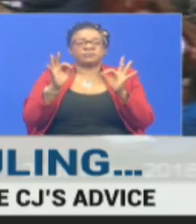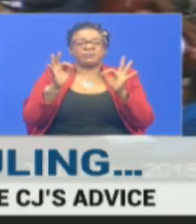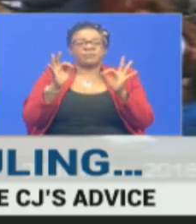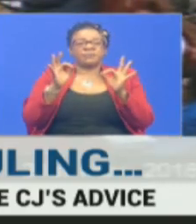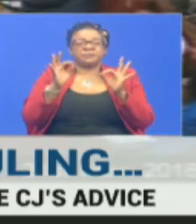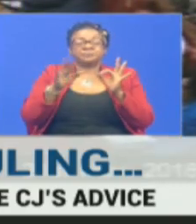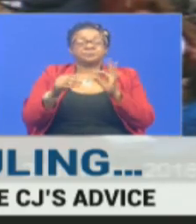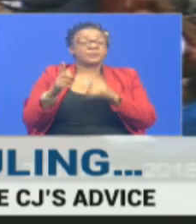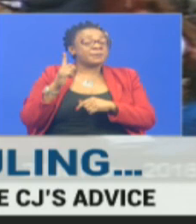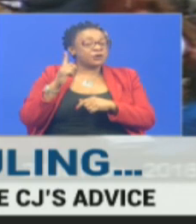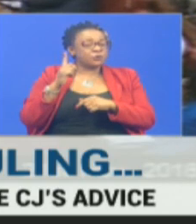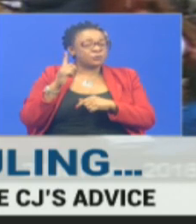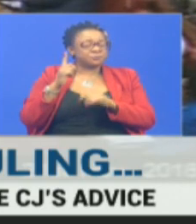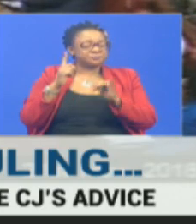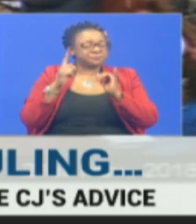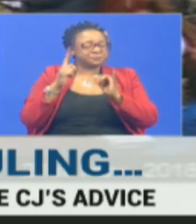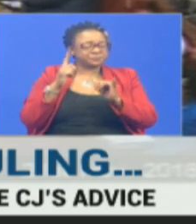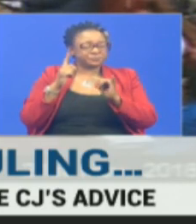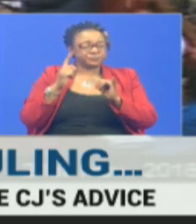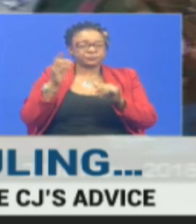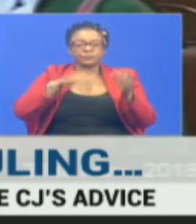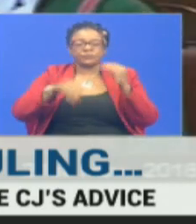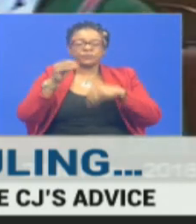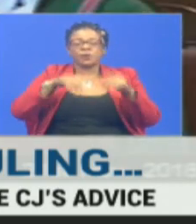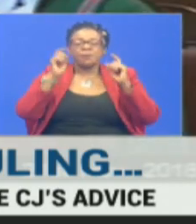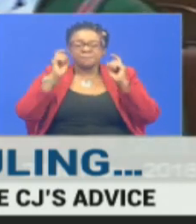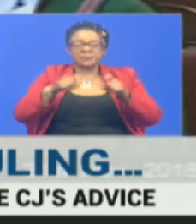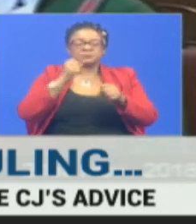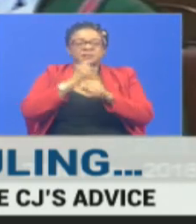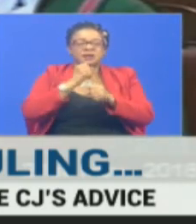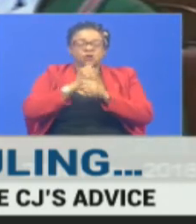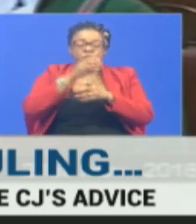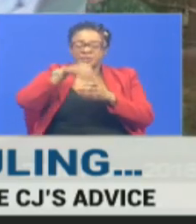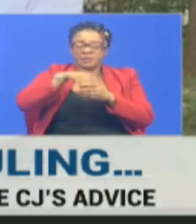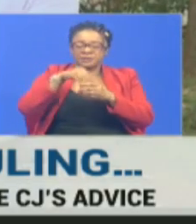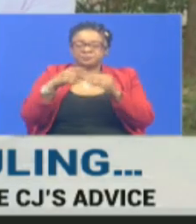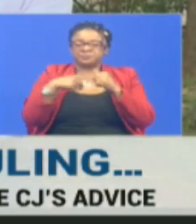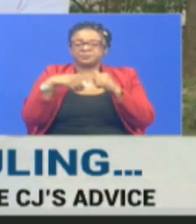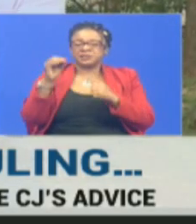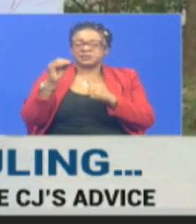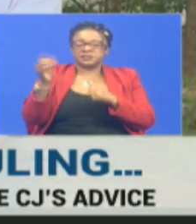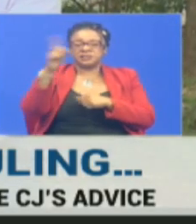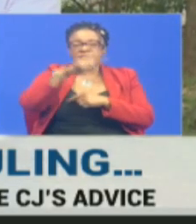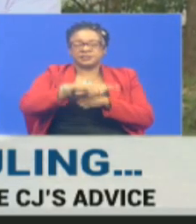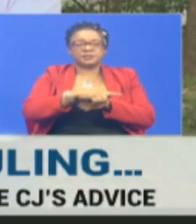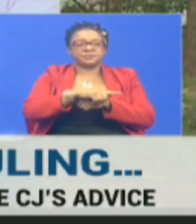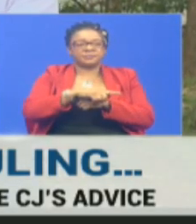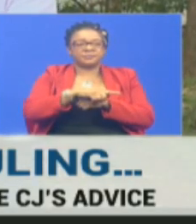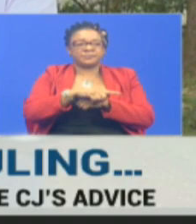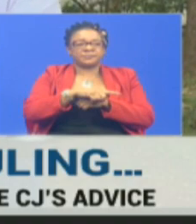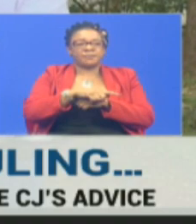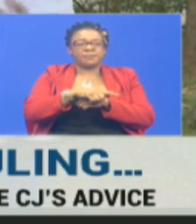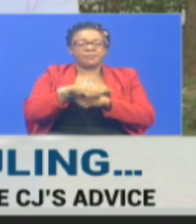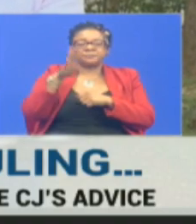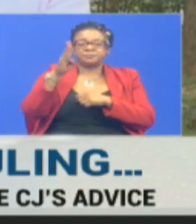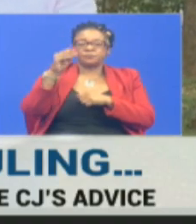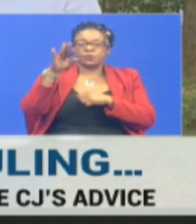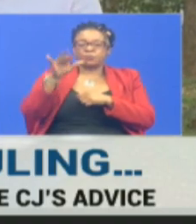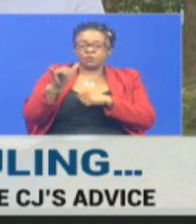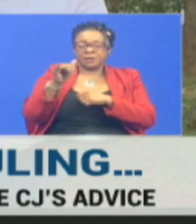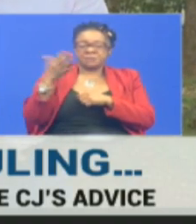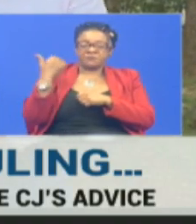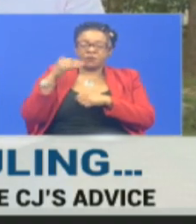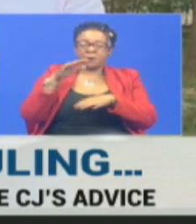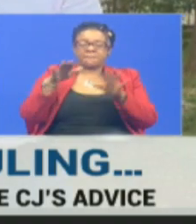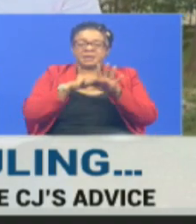law, that election must be held within 60 days. Bobby Mkangi was a member of the